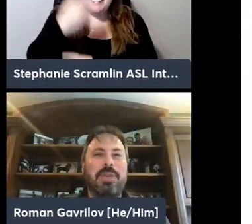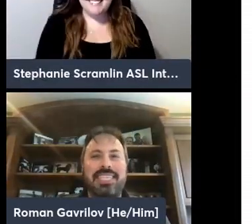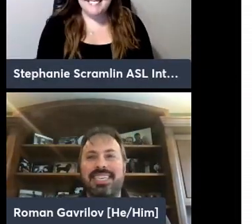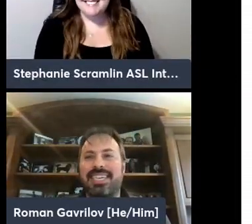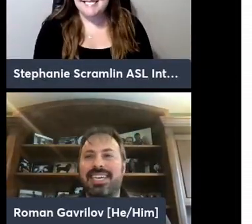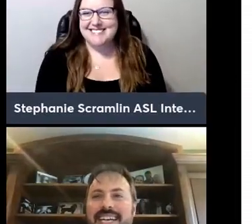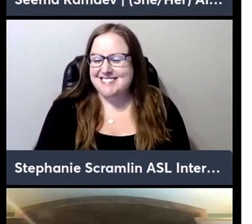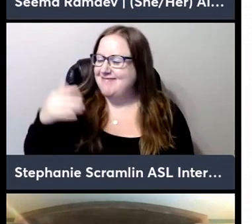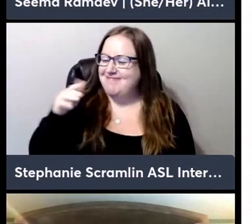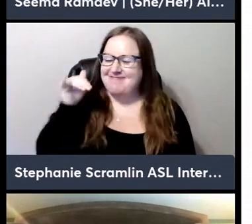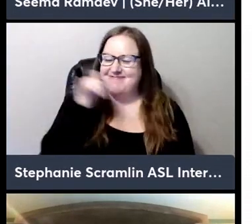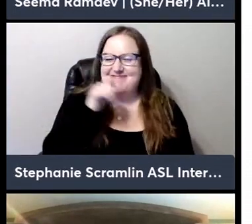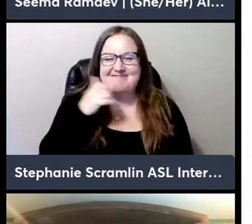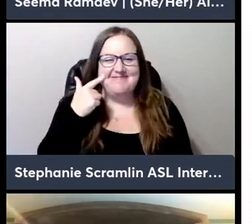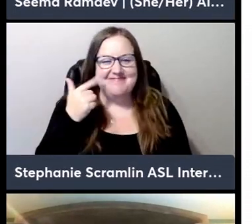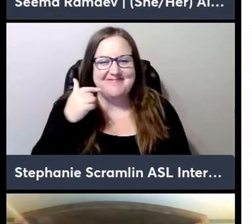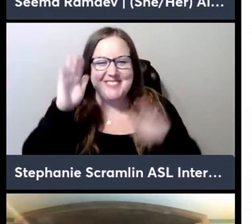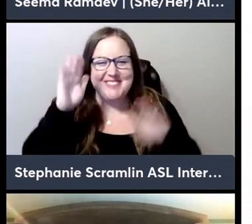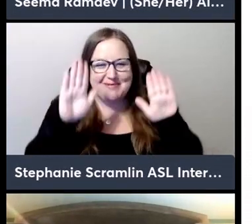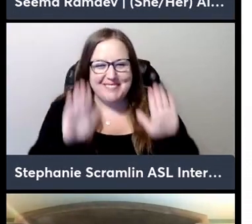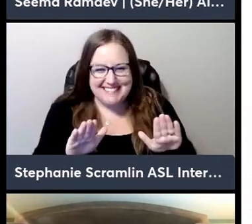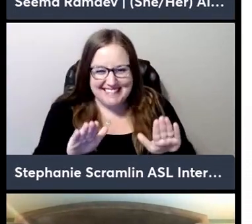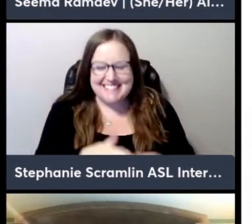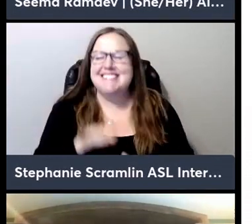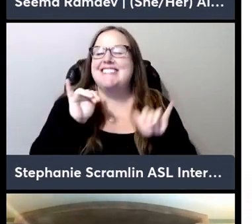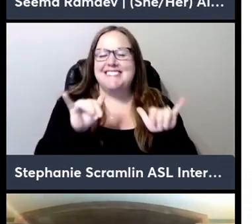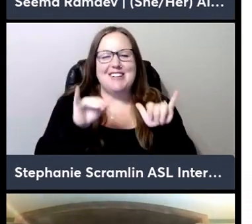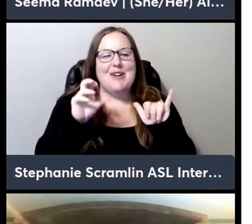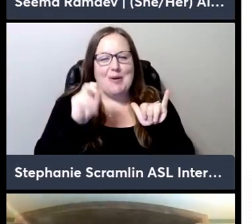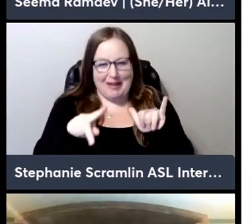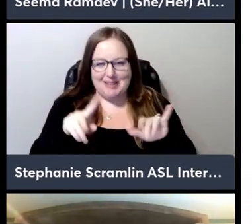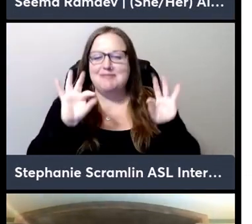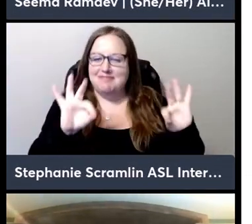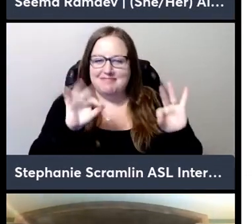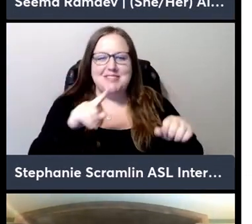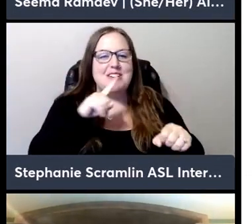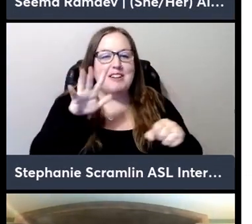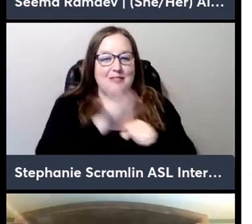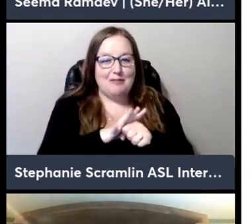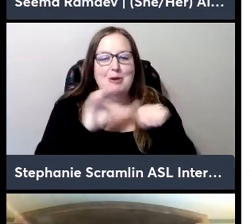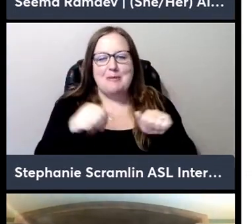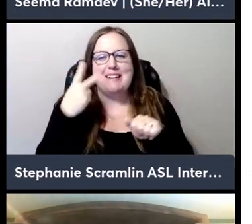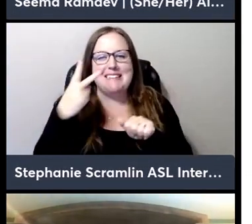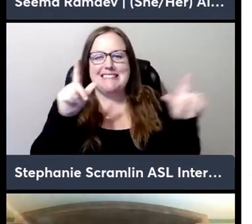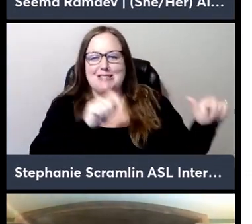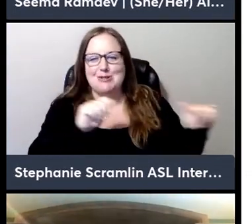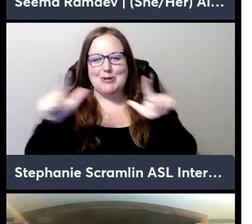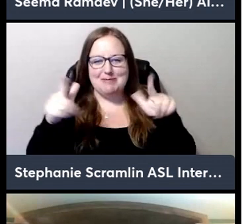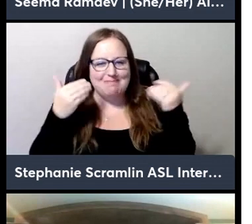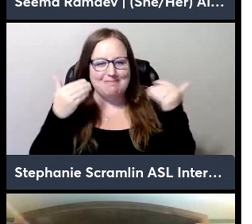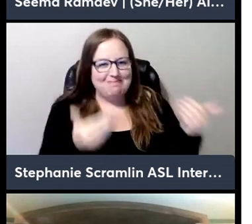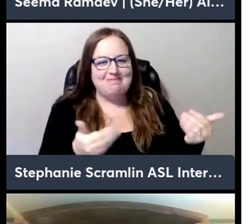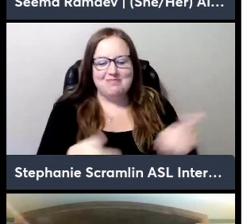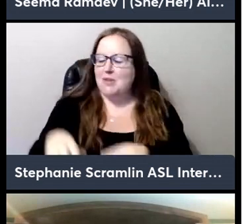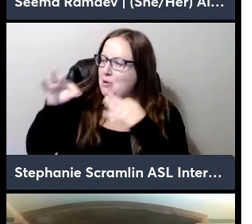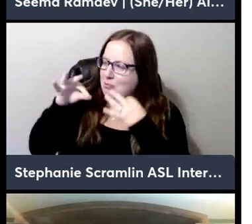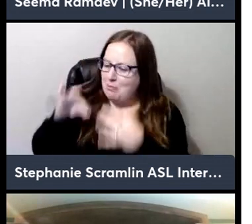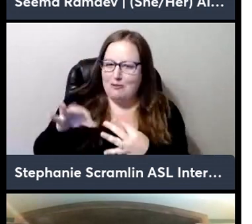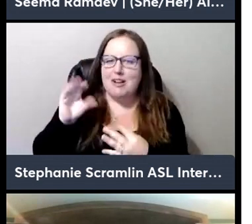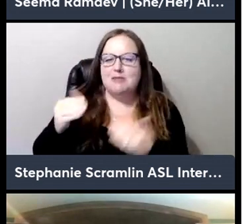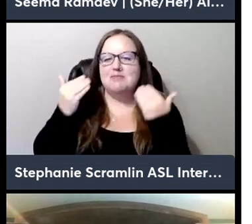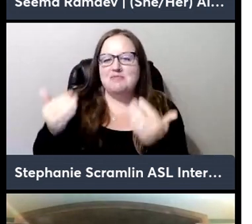That's amazing. Here they come. I see them all. Okay, we're getting confirmation. Our viewers can see your screen. Let's go. Perfect. So let's get